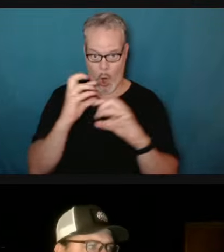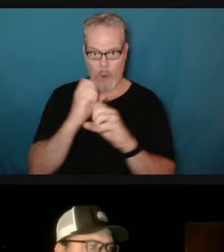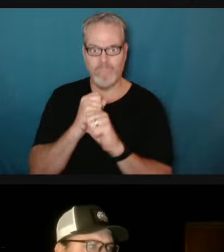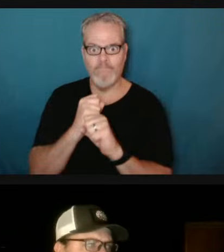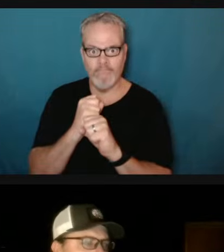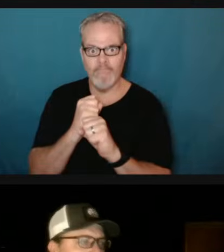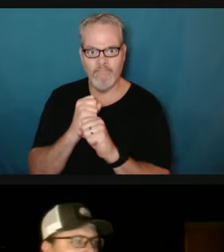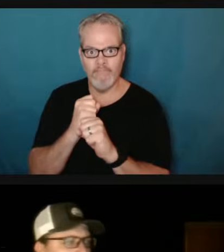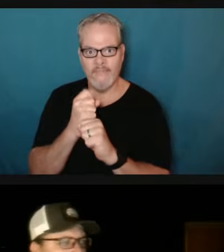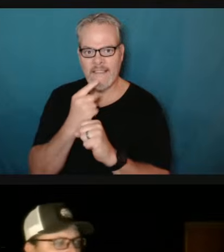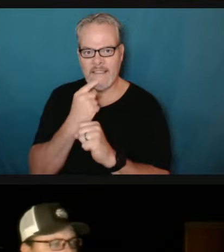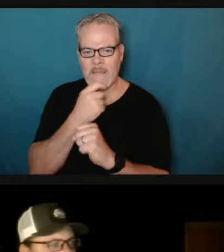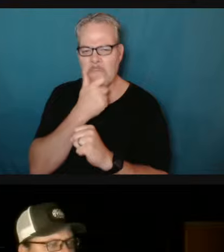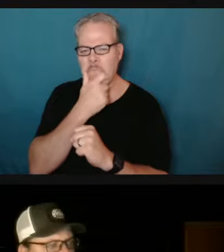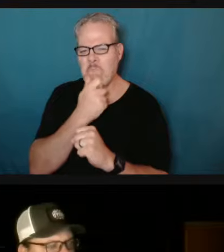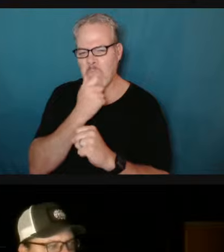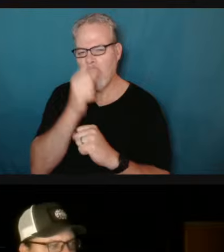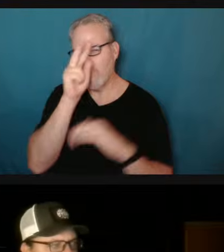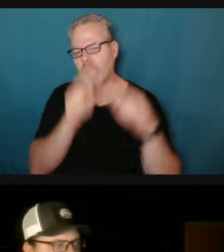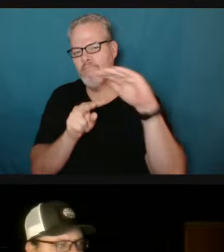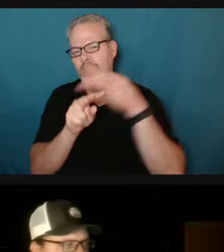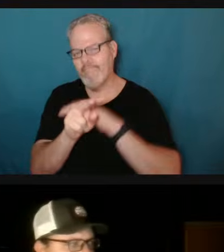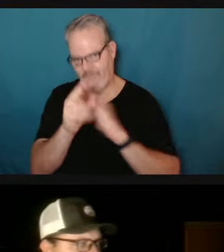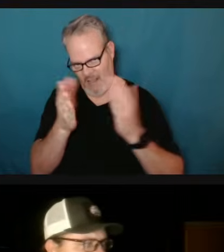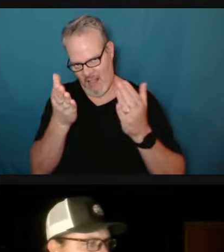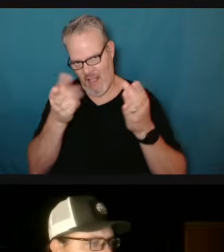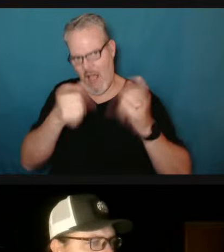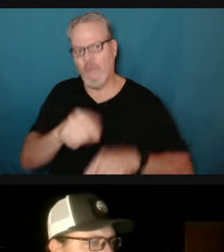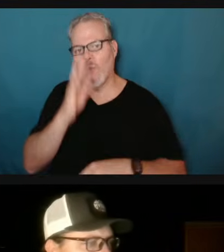likely. So that was a Saturday.